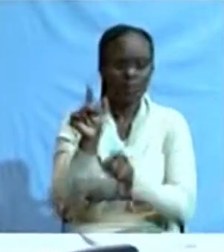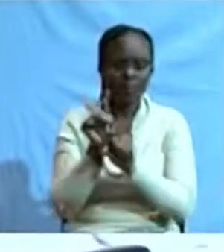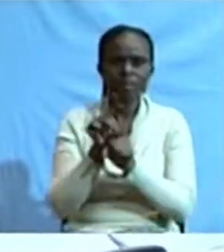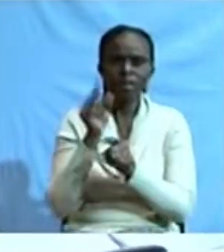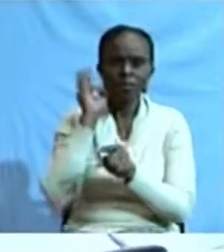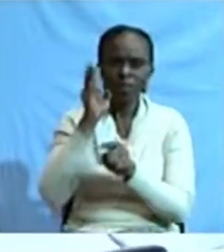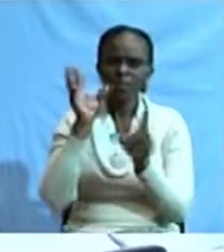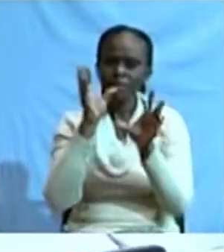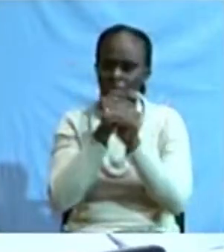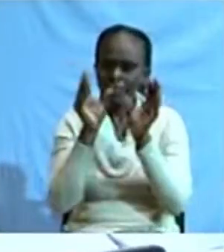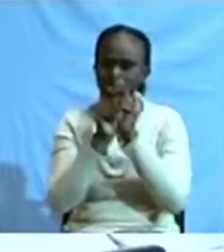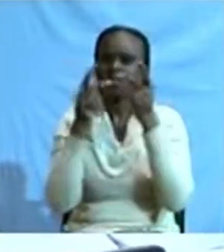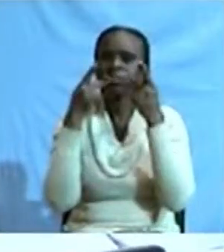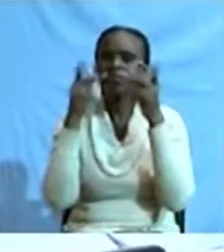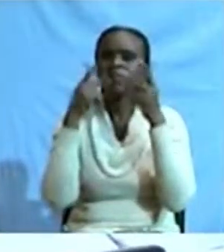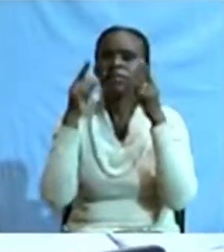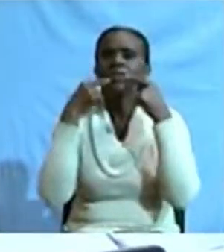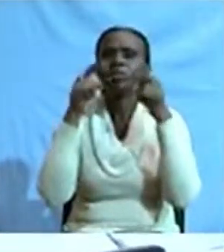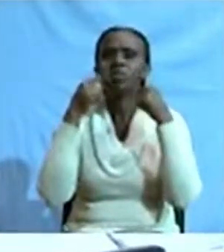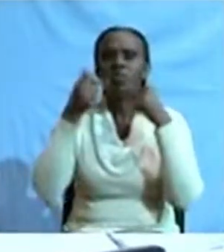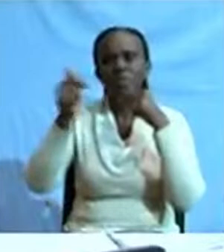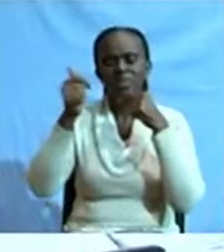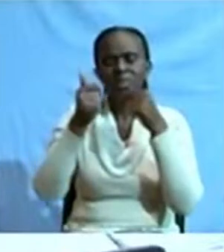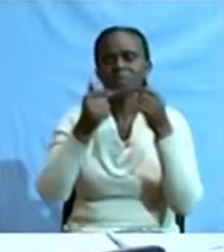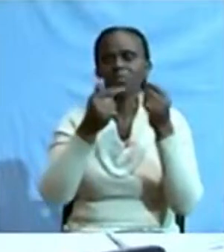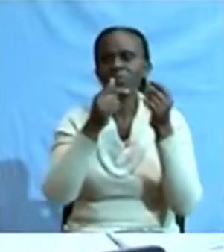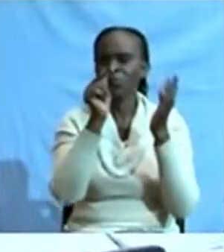the public announcement. Don't you take bills?